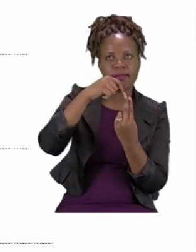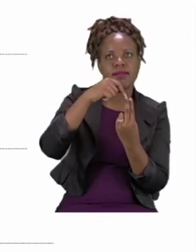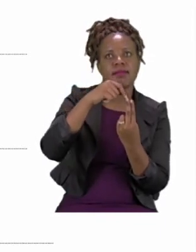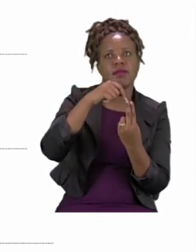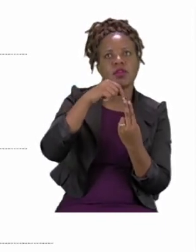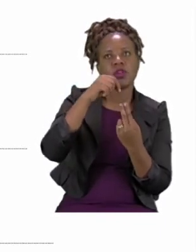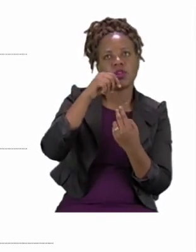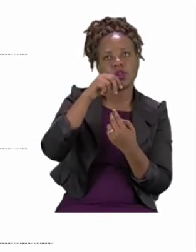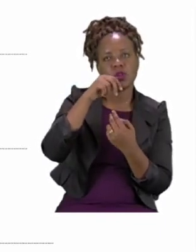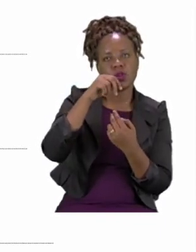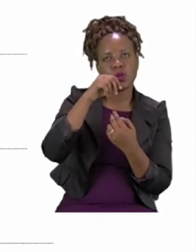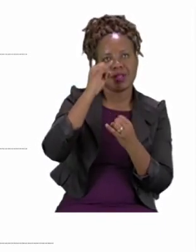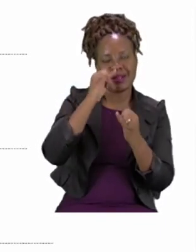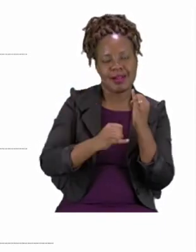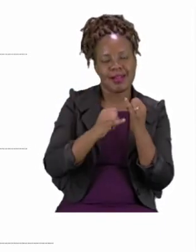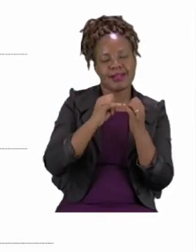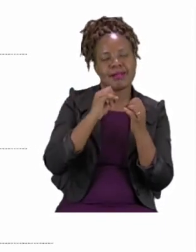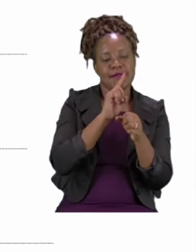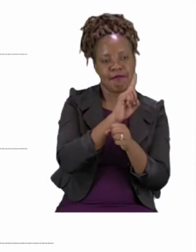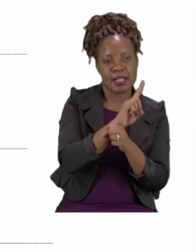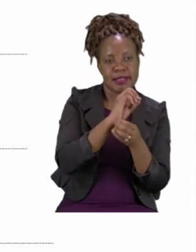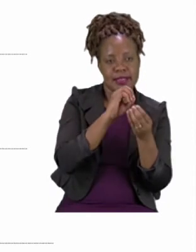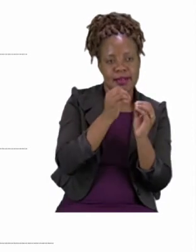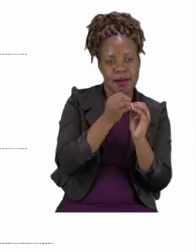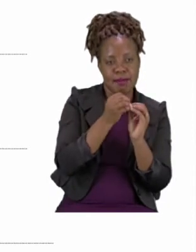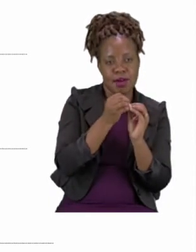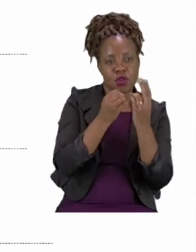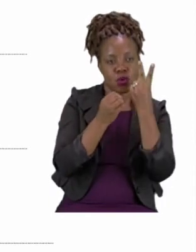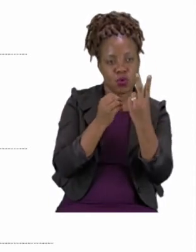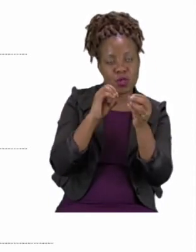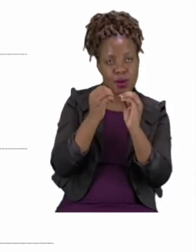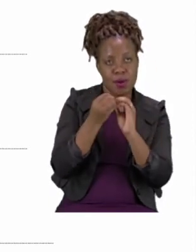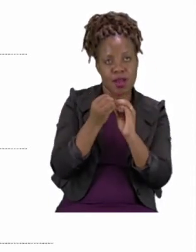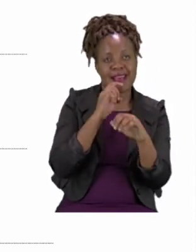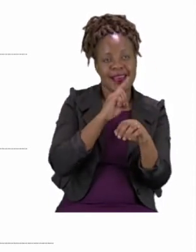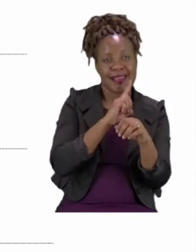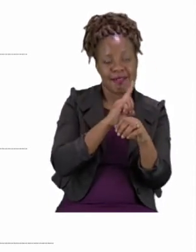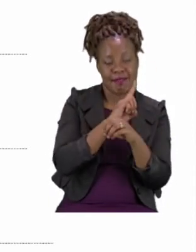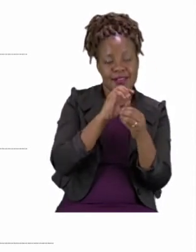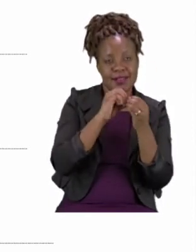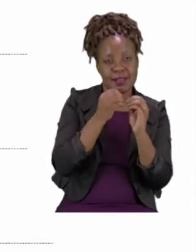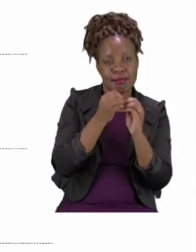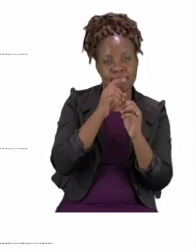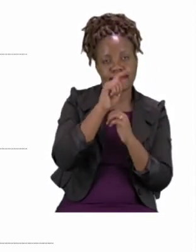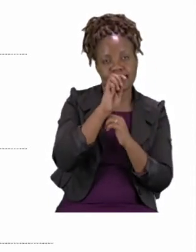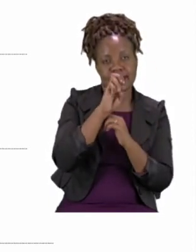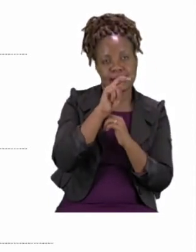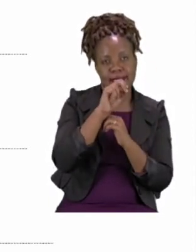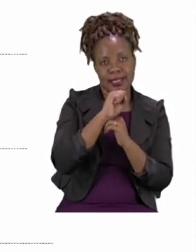at our example, we have 23 equals 20 plus